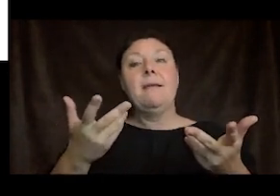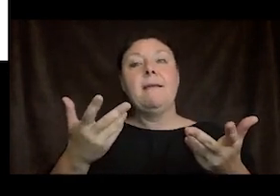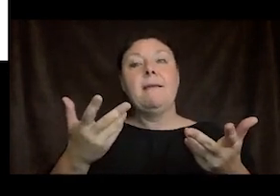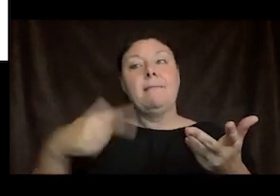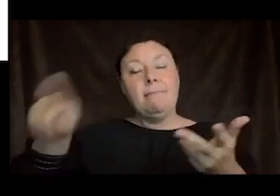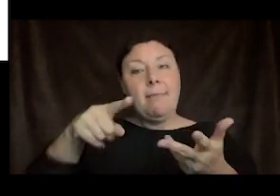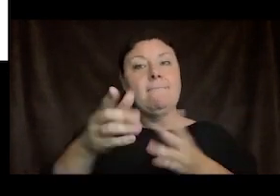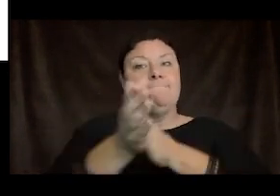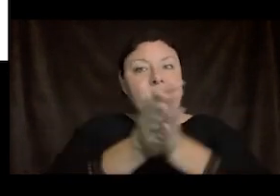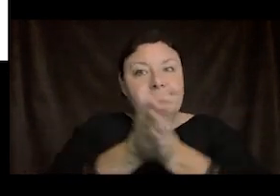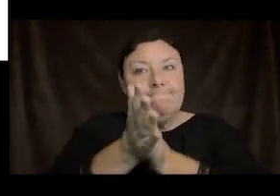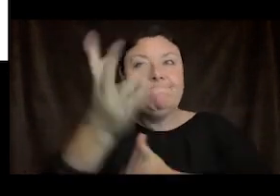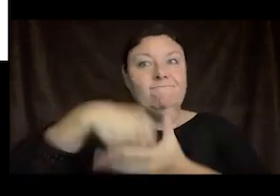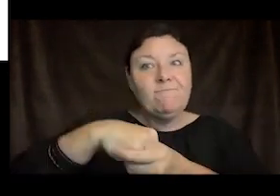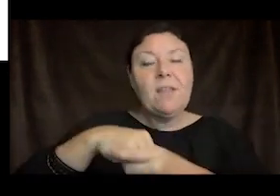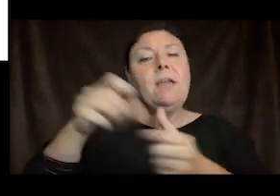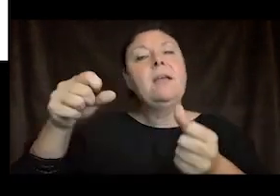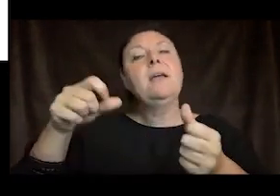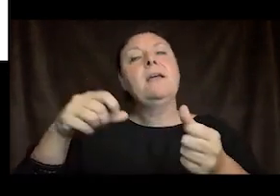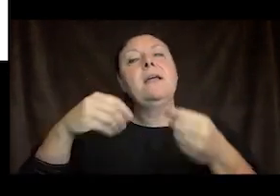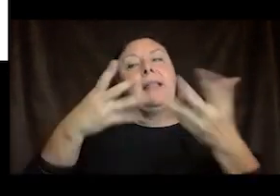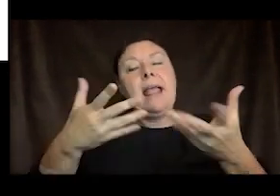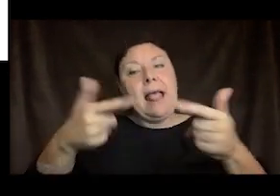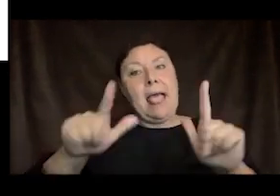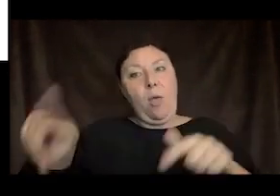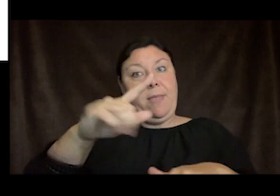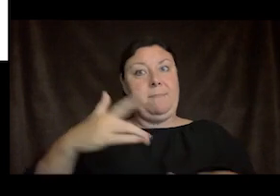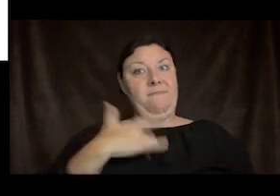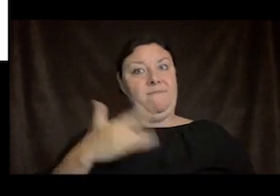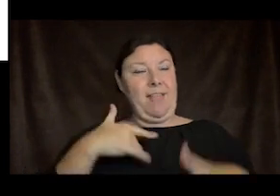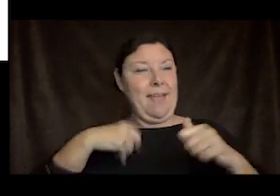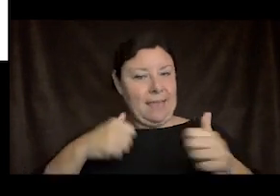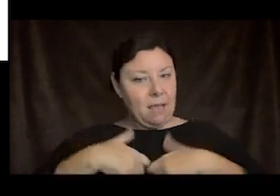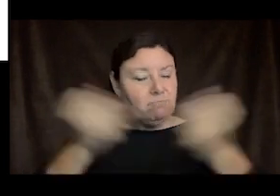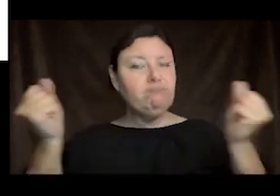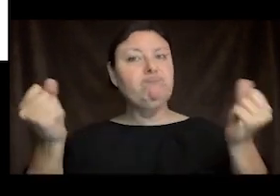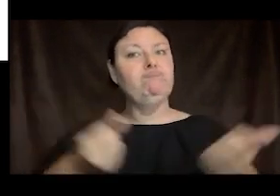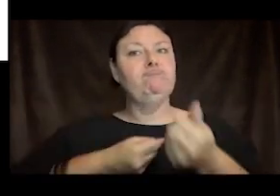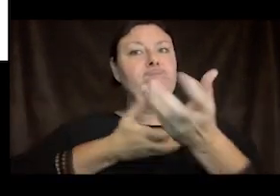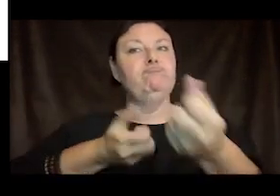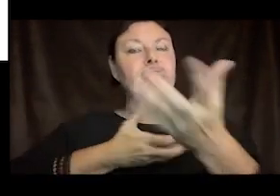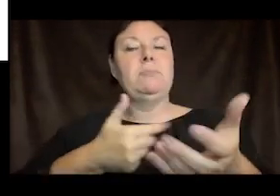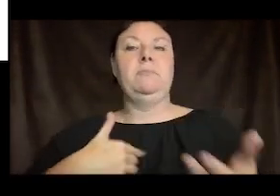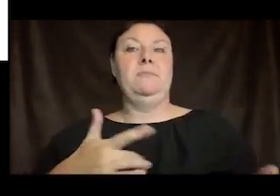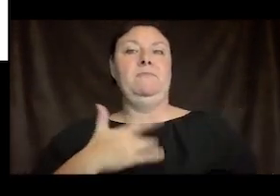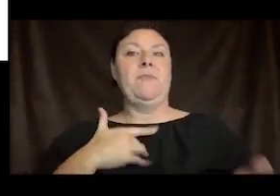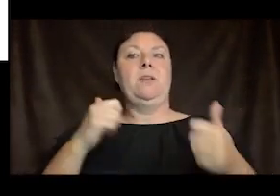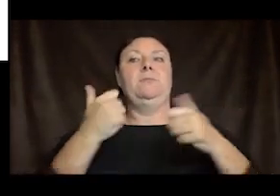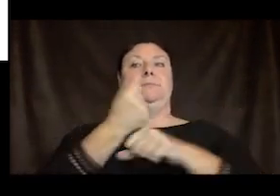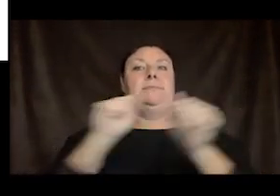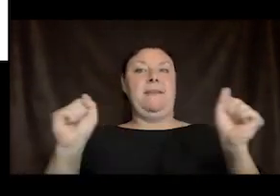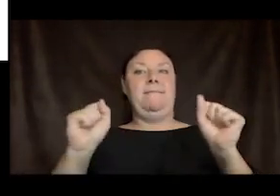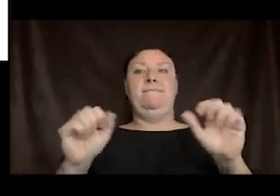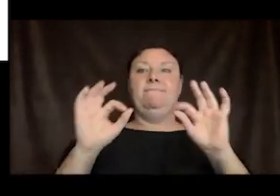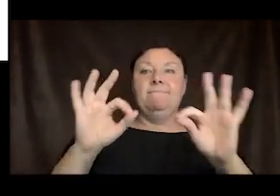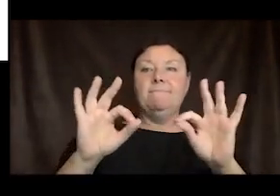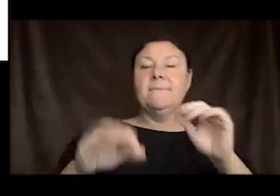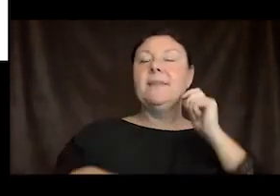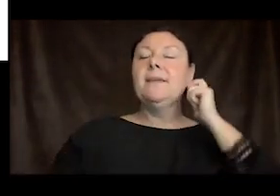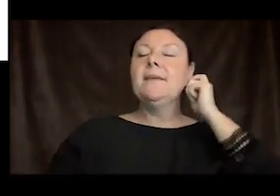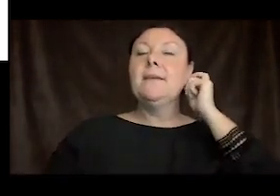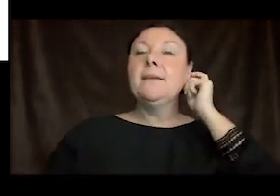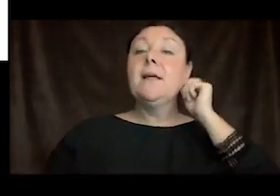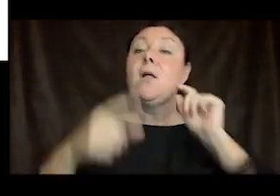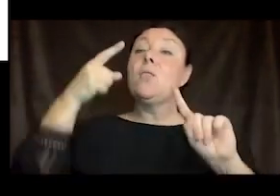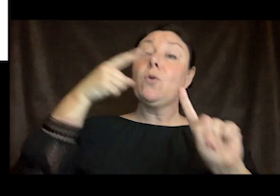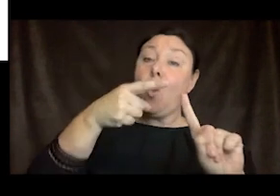can talk and share what they feel, and that the result in their learning is really about them being critically